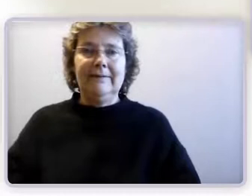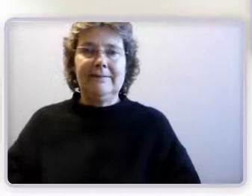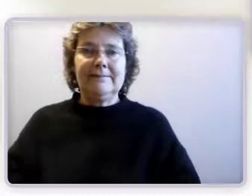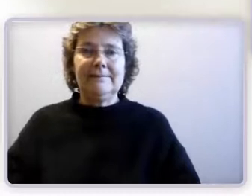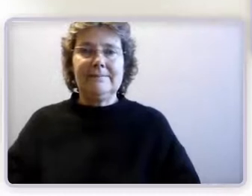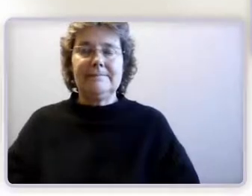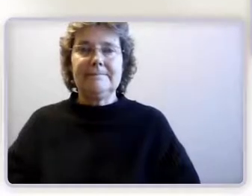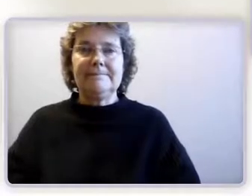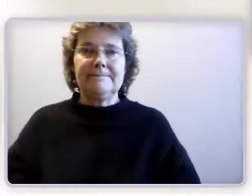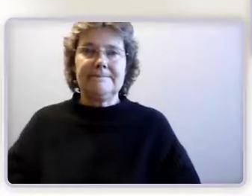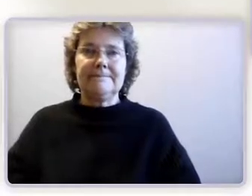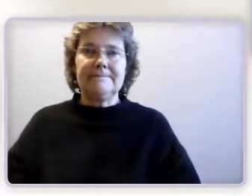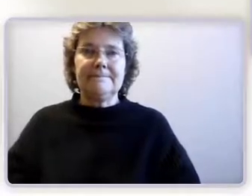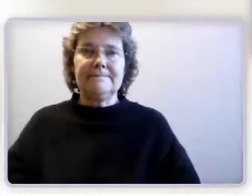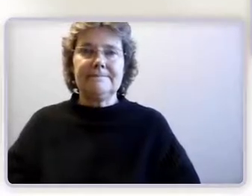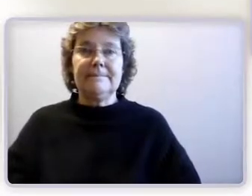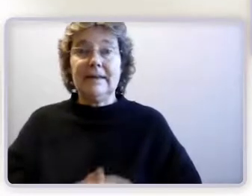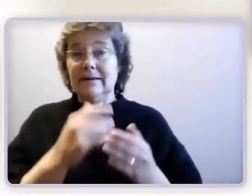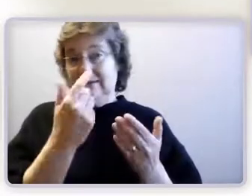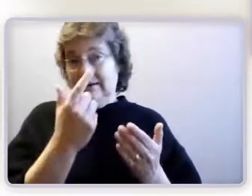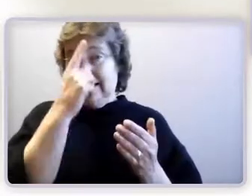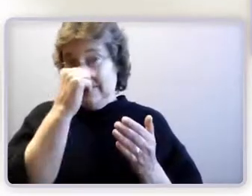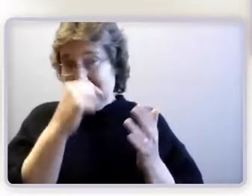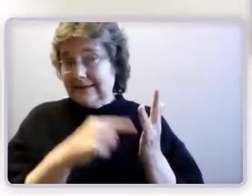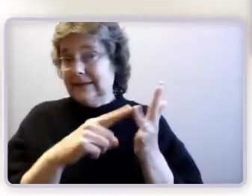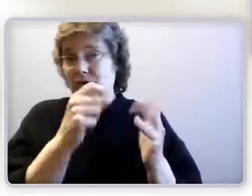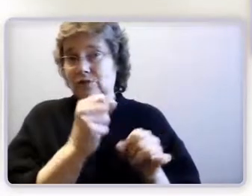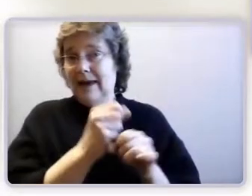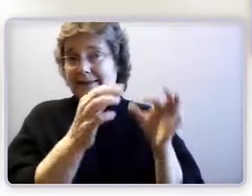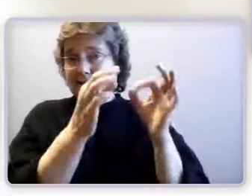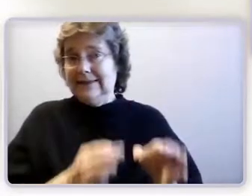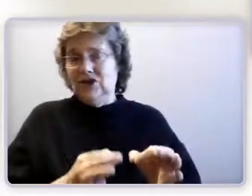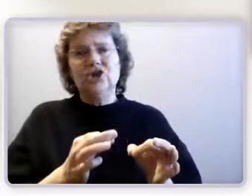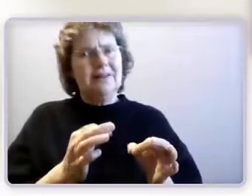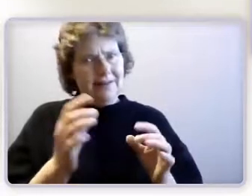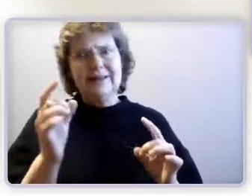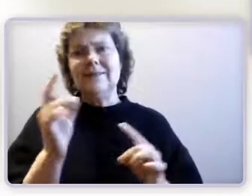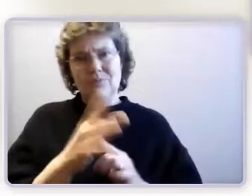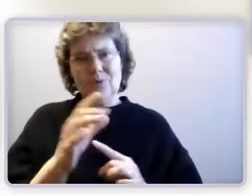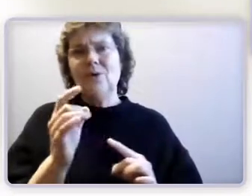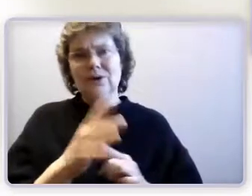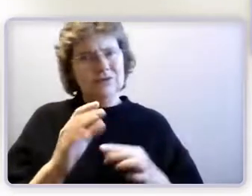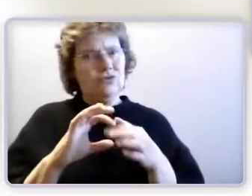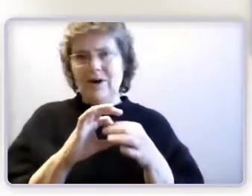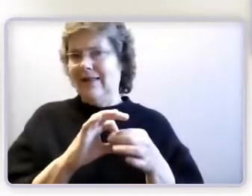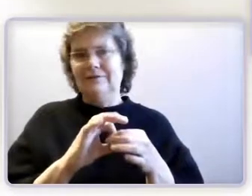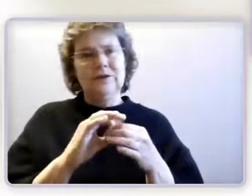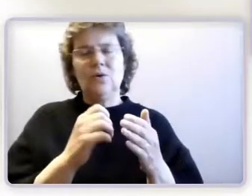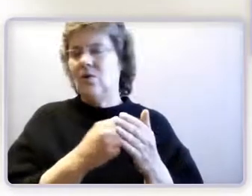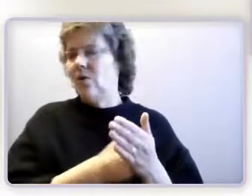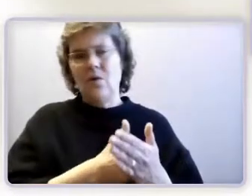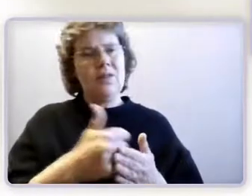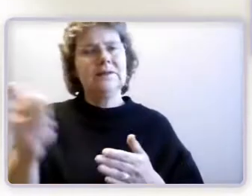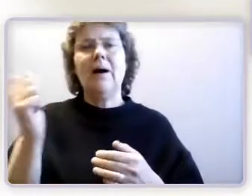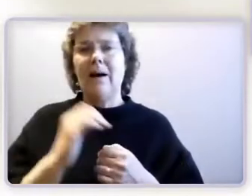So decision-making capacity, I think, is relevant and important all the time. I think it's when